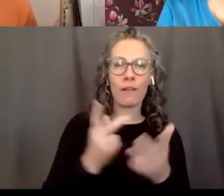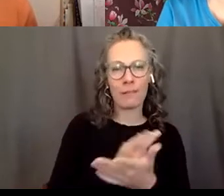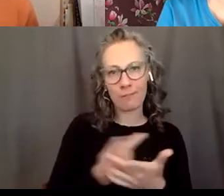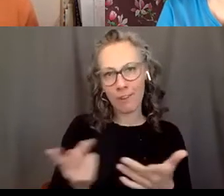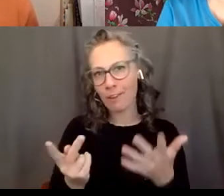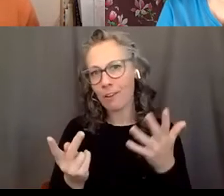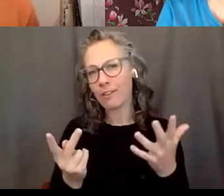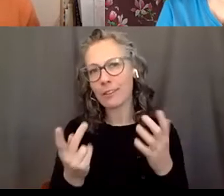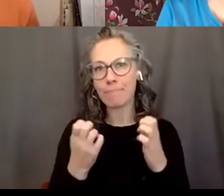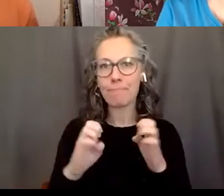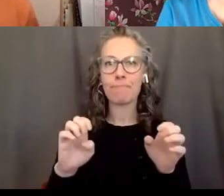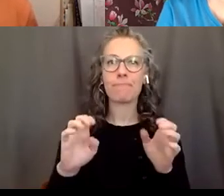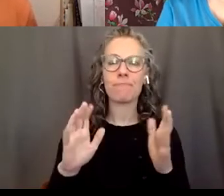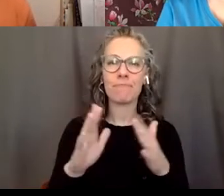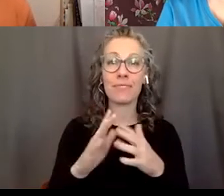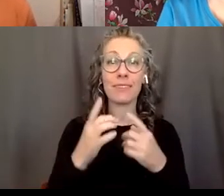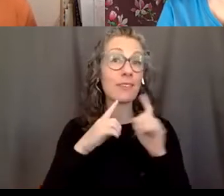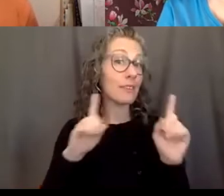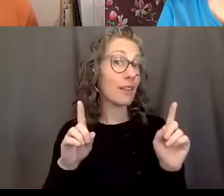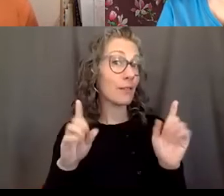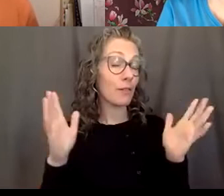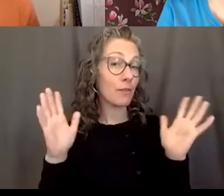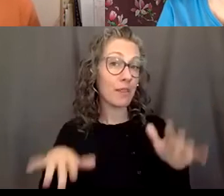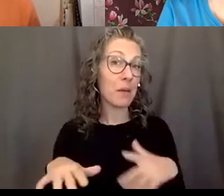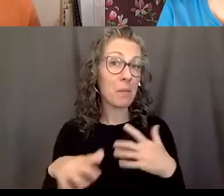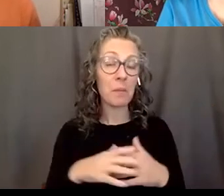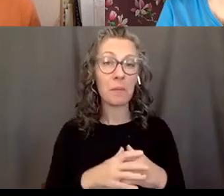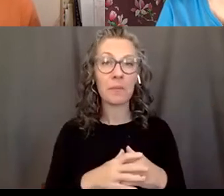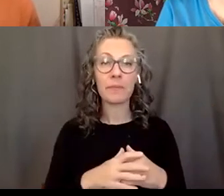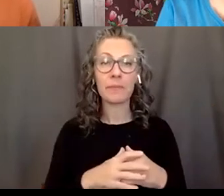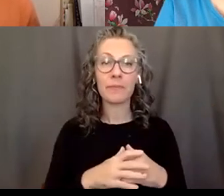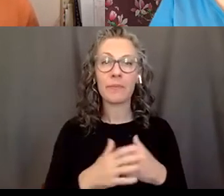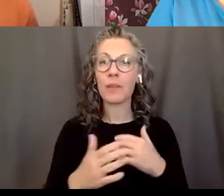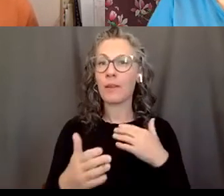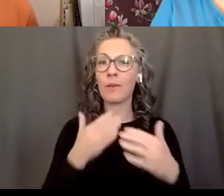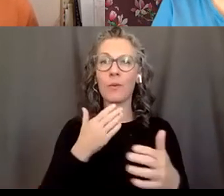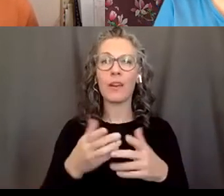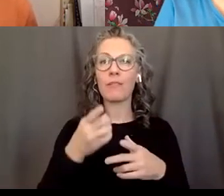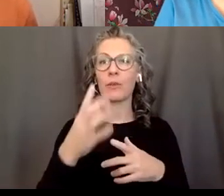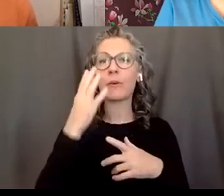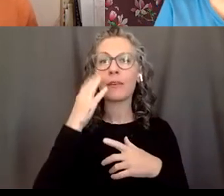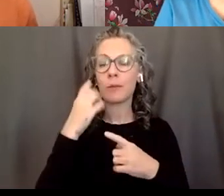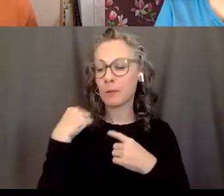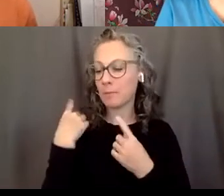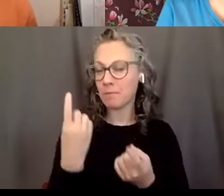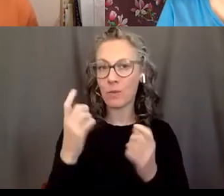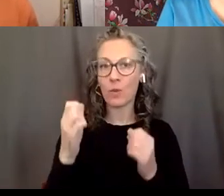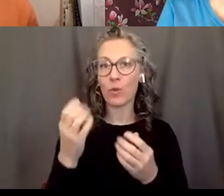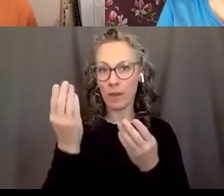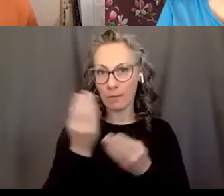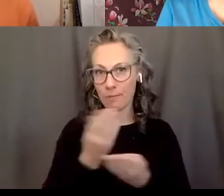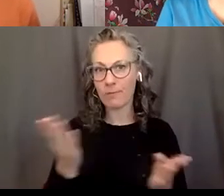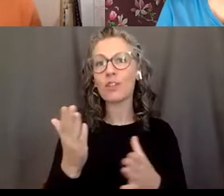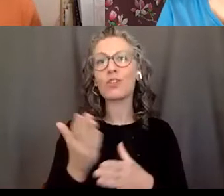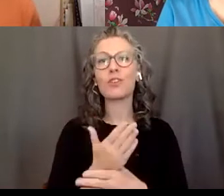or your successful background or something, whatever that you have done, you can share with others, with